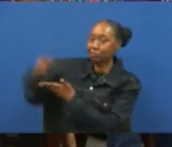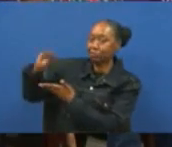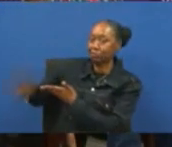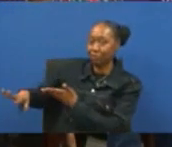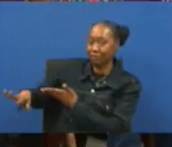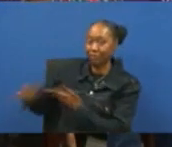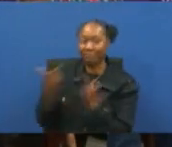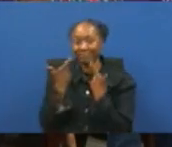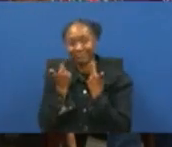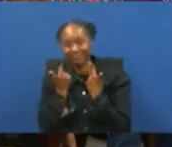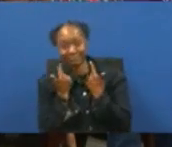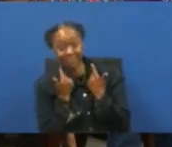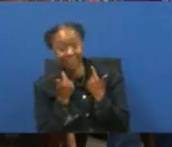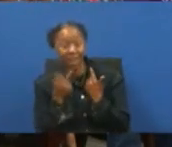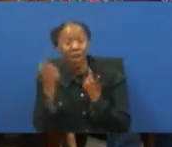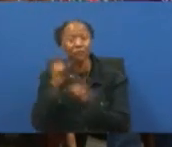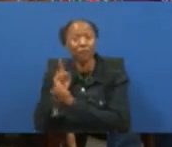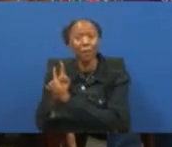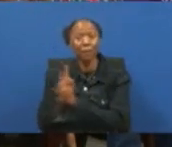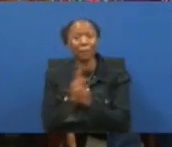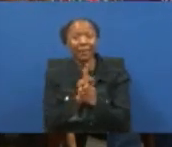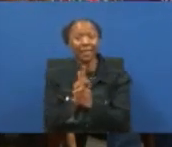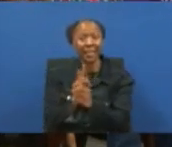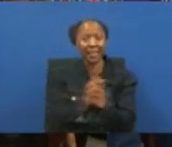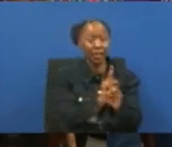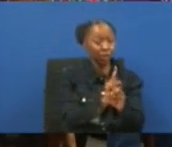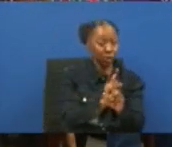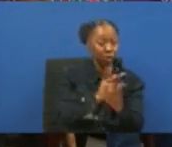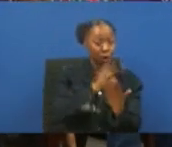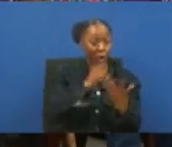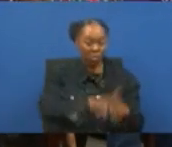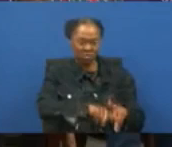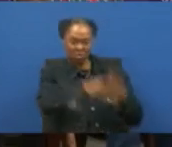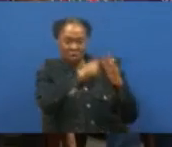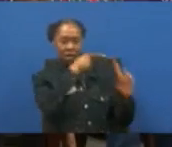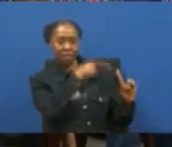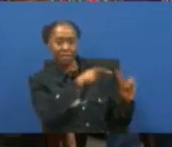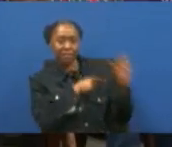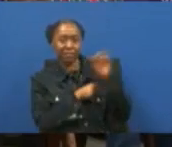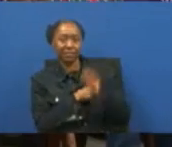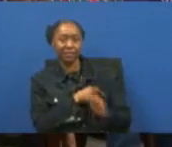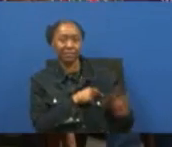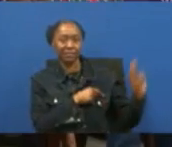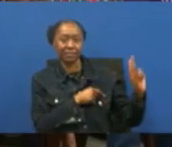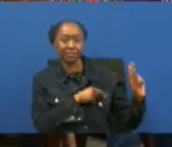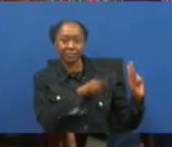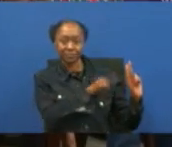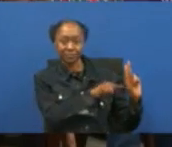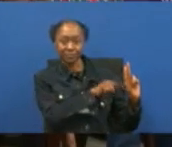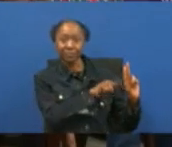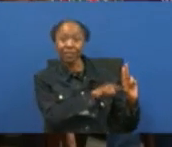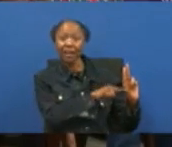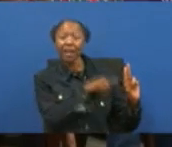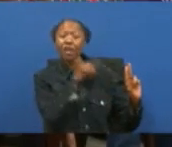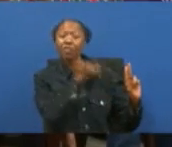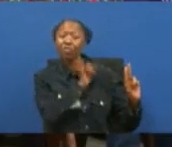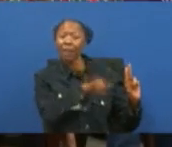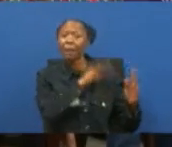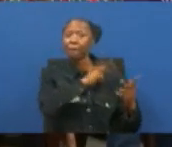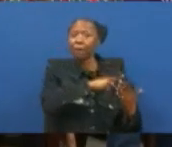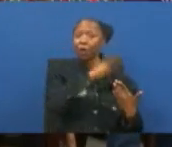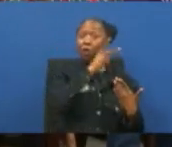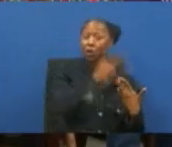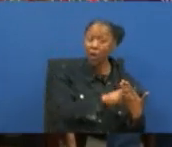Additionally, a mentoring program was started with Southern University, and the program has had the opportunity